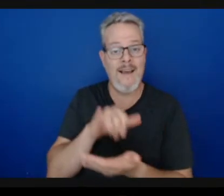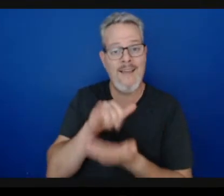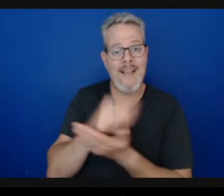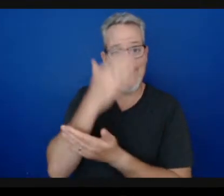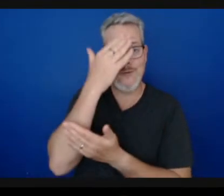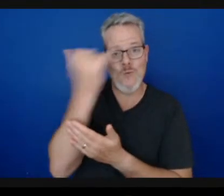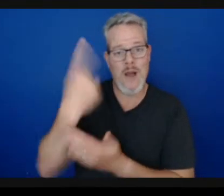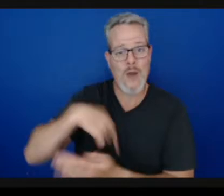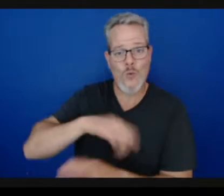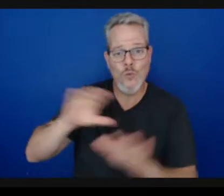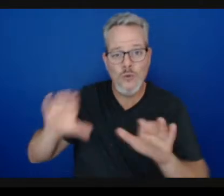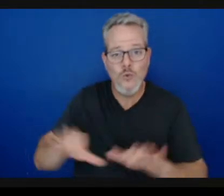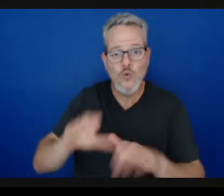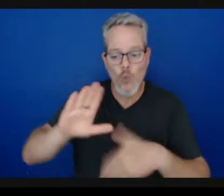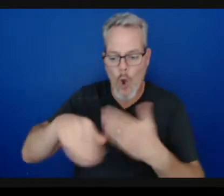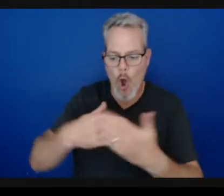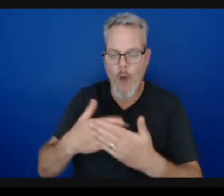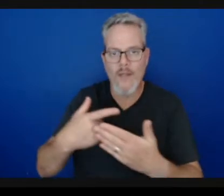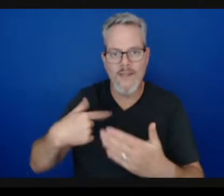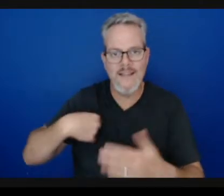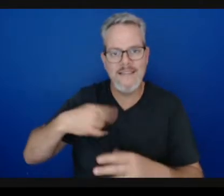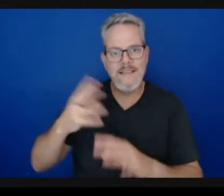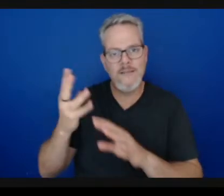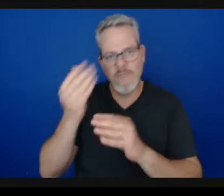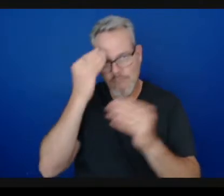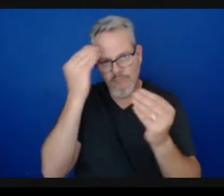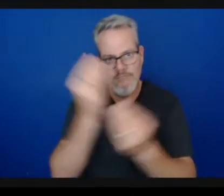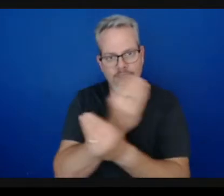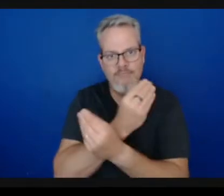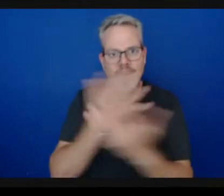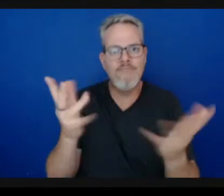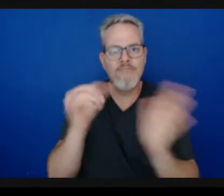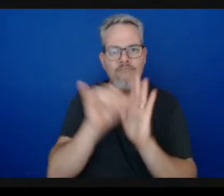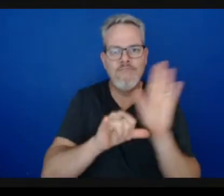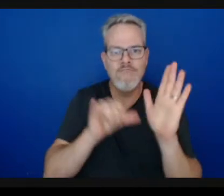do these broadcasts, is to inform people about the